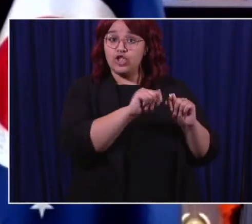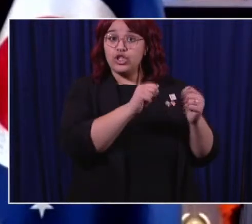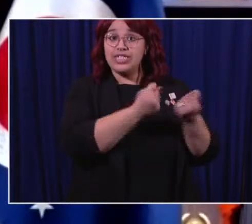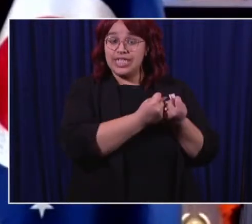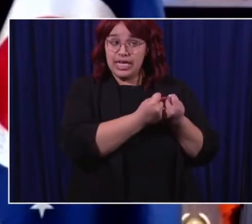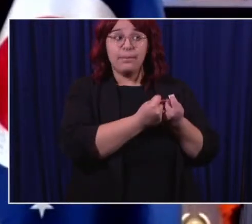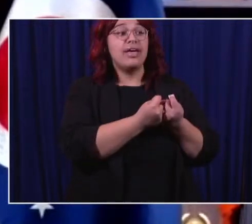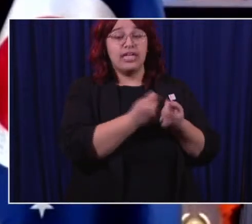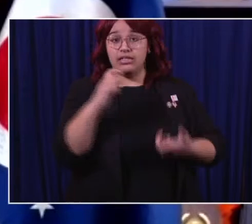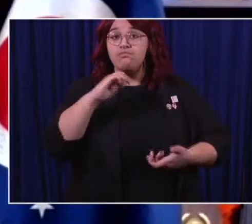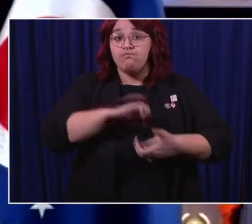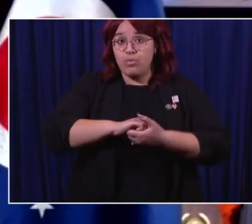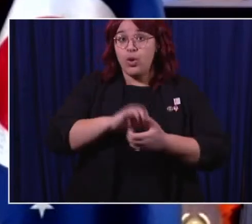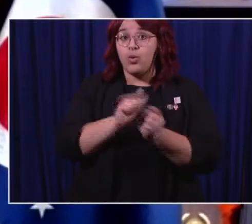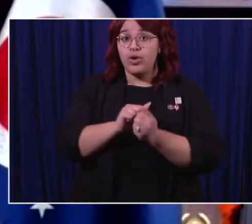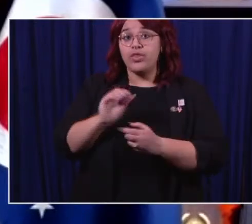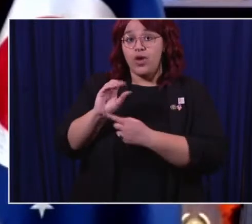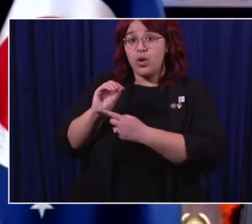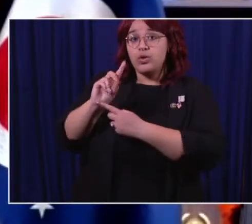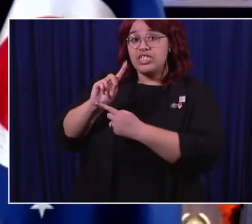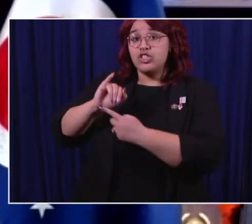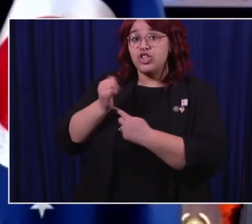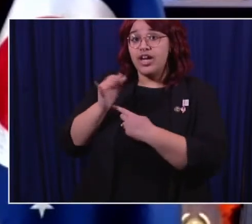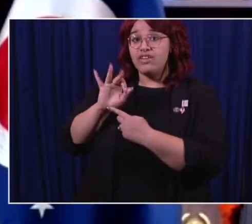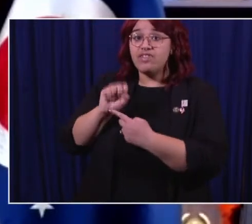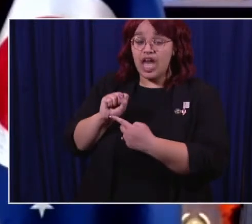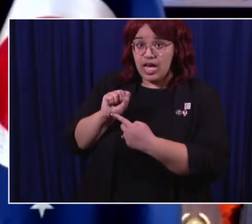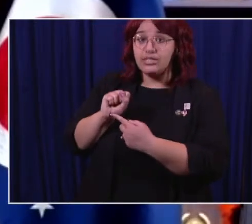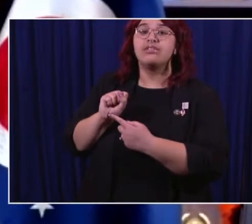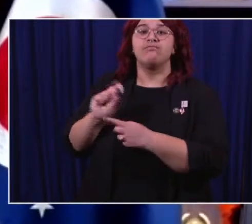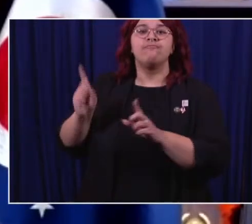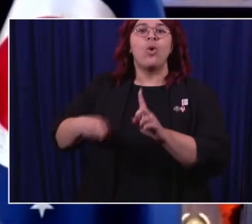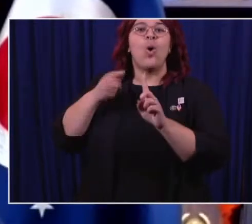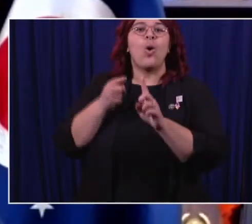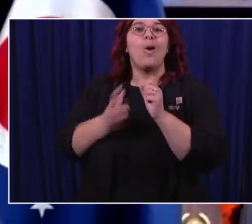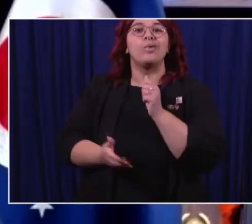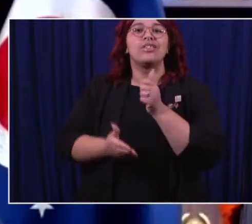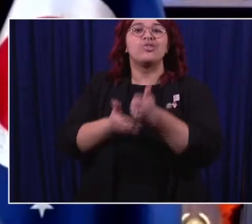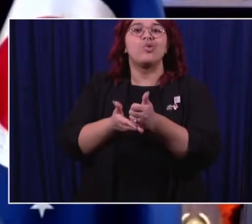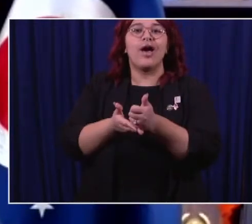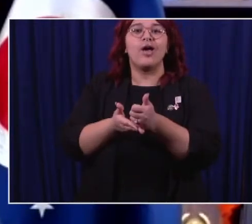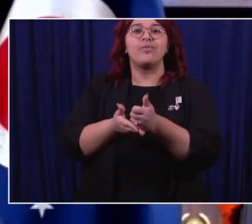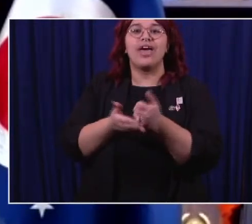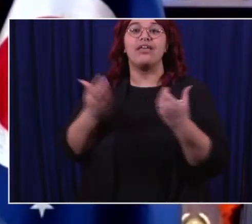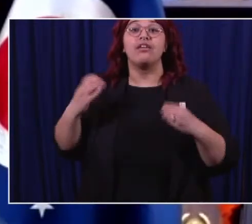with ODJFS to improve the customer service aspects of the